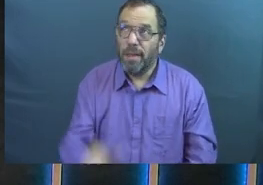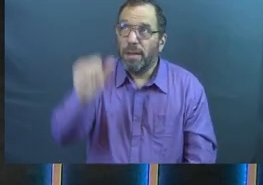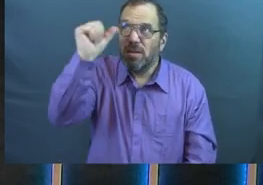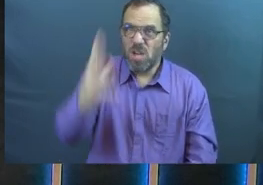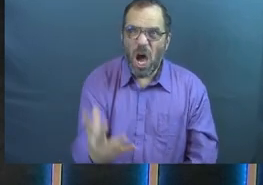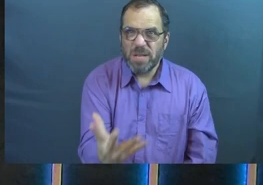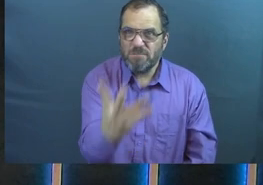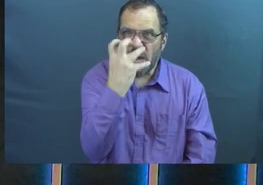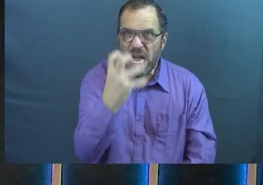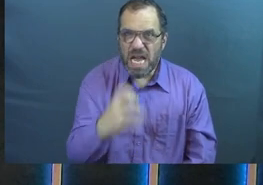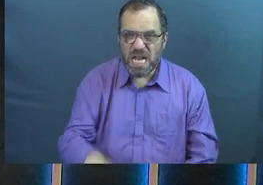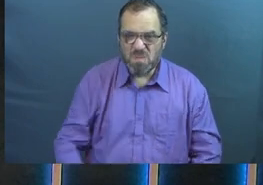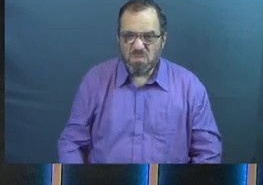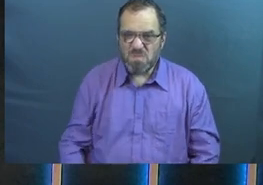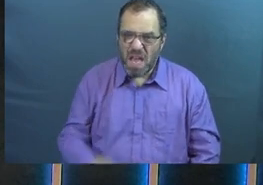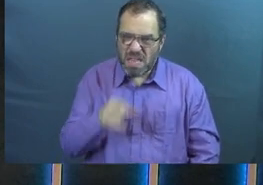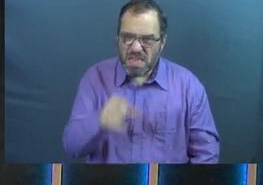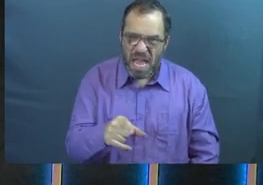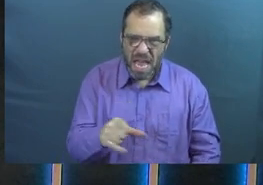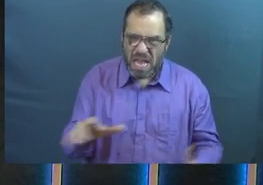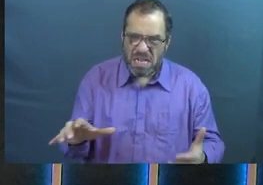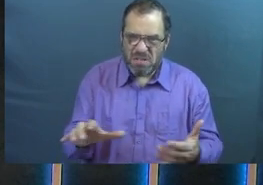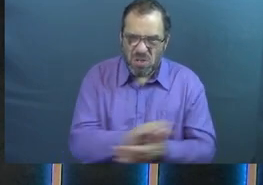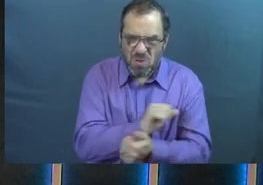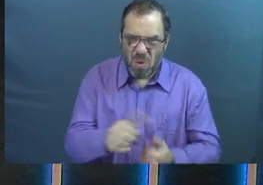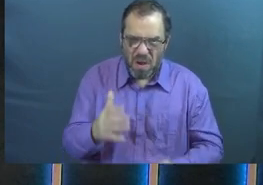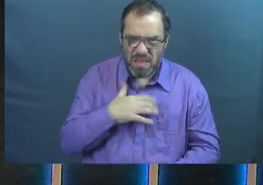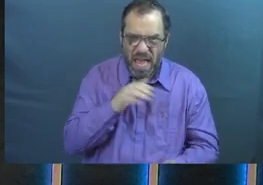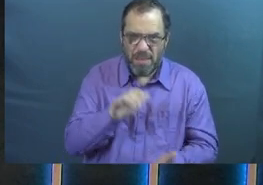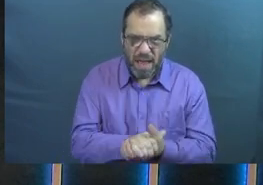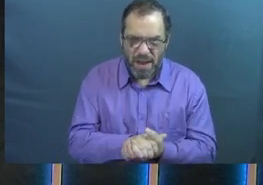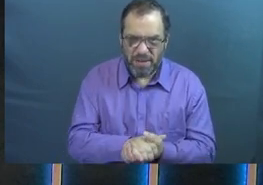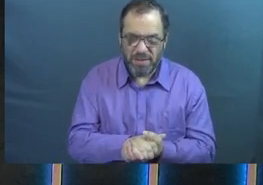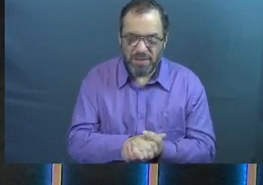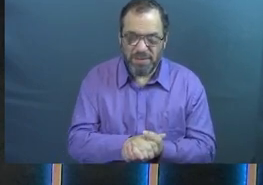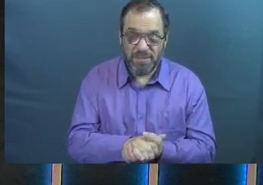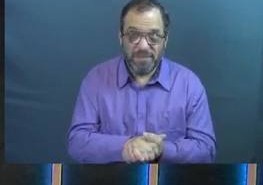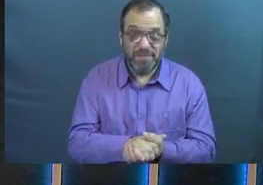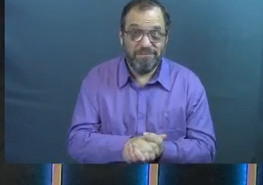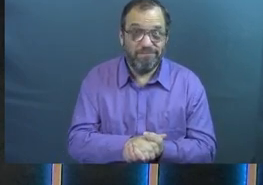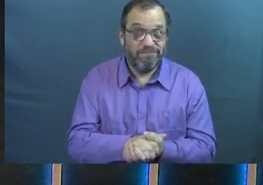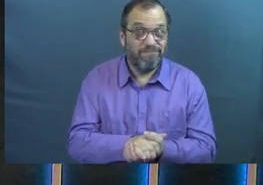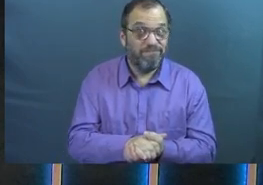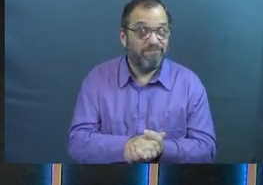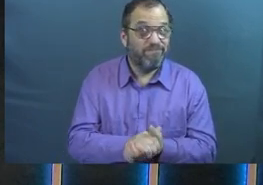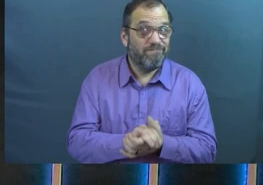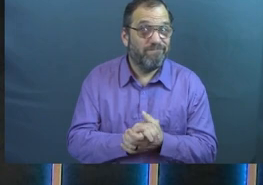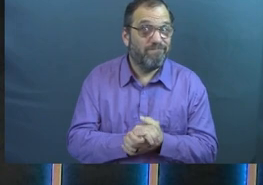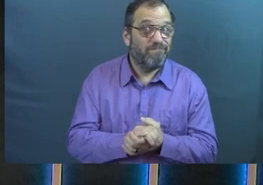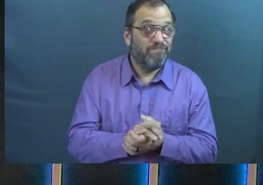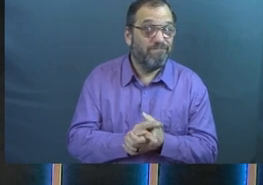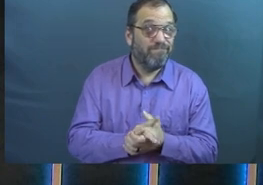God is angry with us. We'll just let that sit out there in the room.